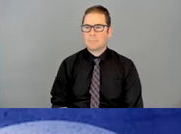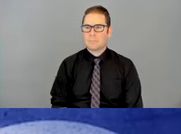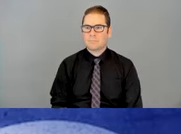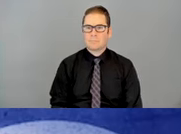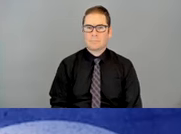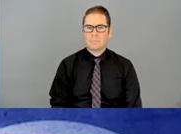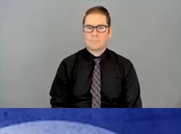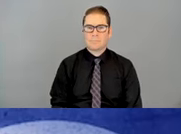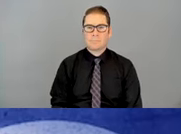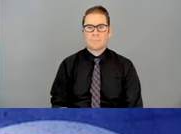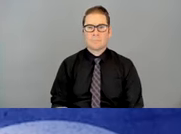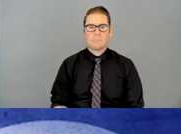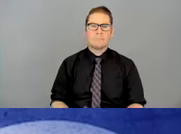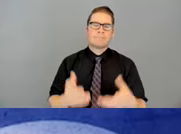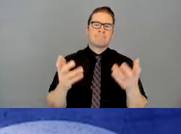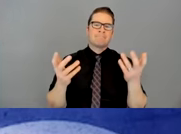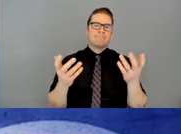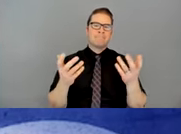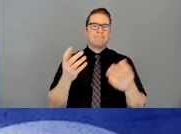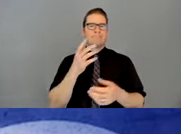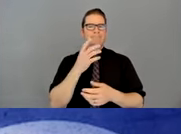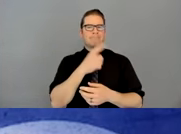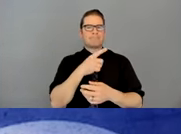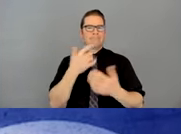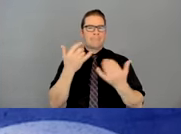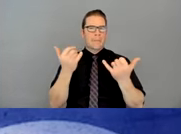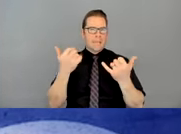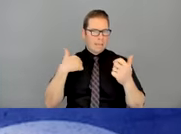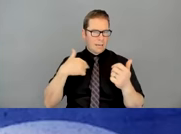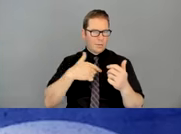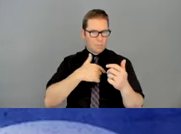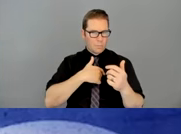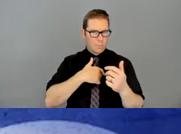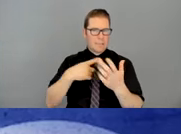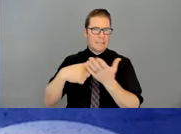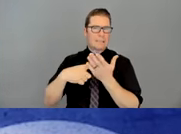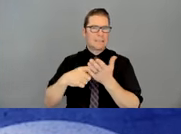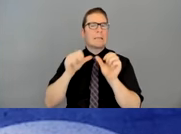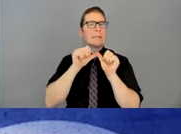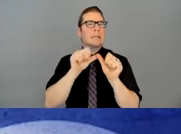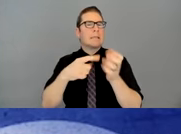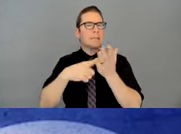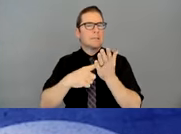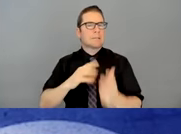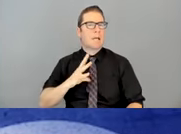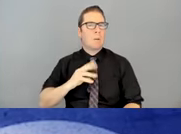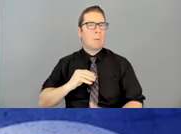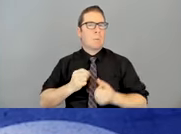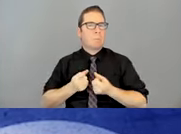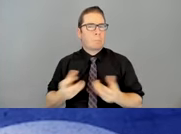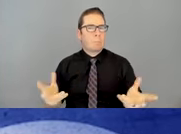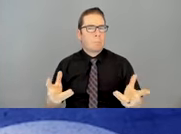So what I wanted to say here is to kind of circle back to burnout, because burnout